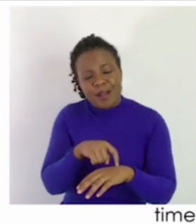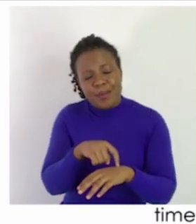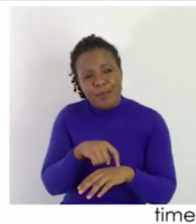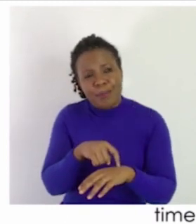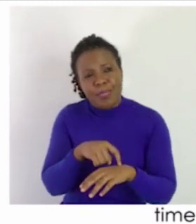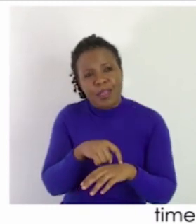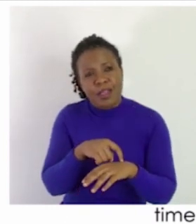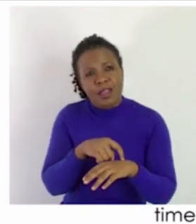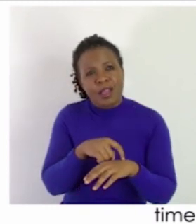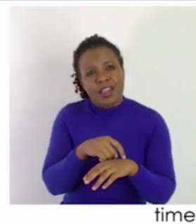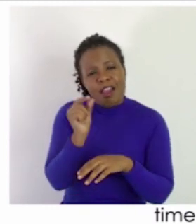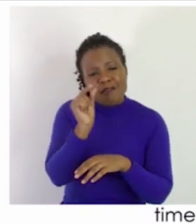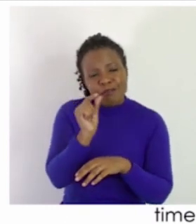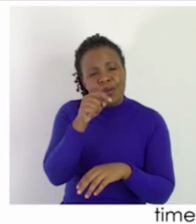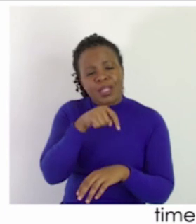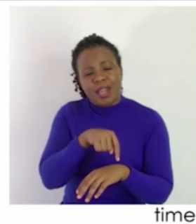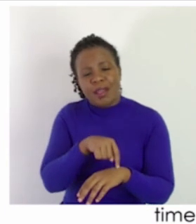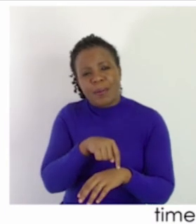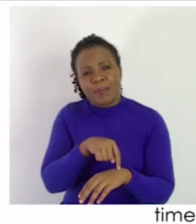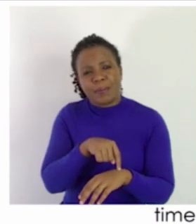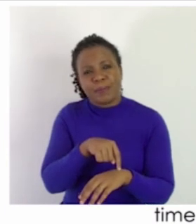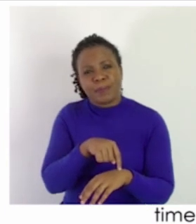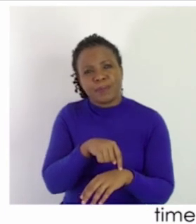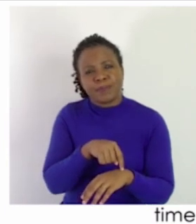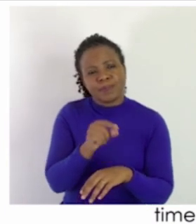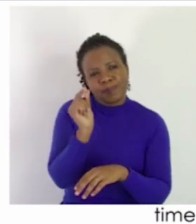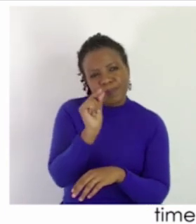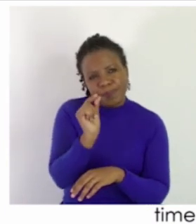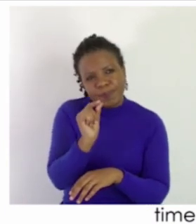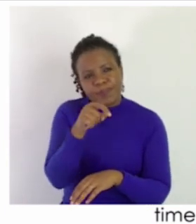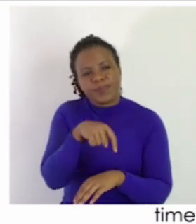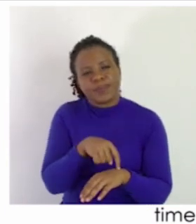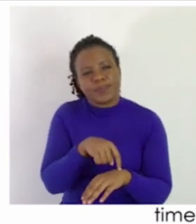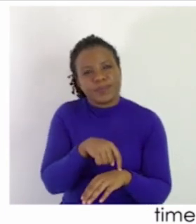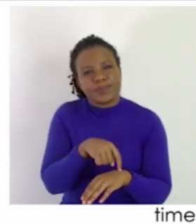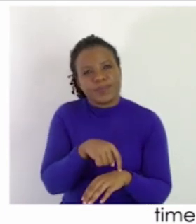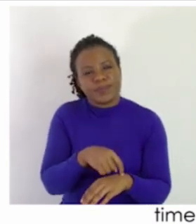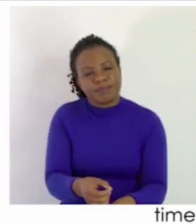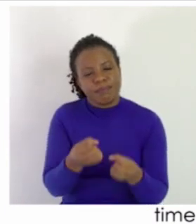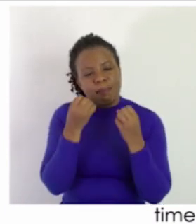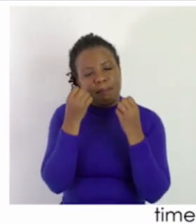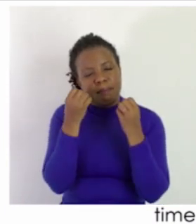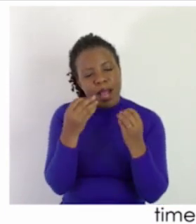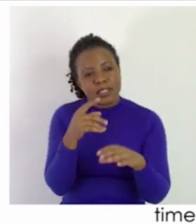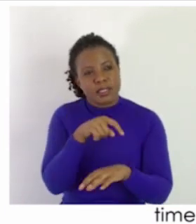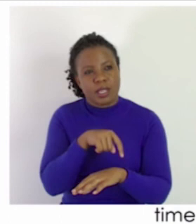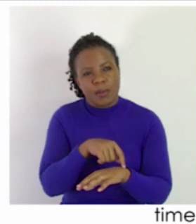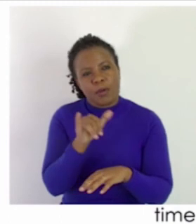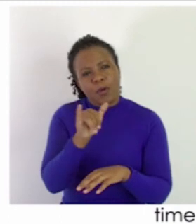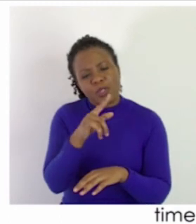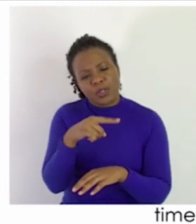I don't have a few time. Hurry up, I don't have a little time. Hurry up, I don't have much